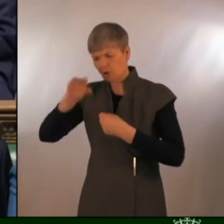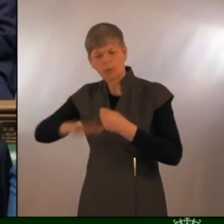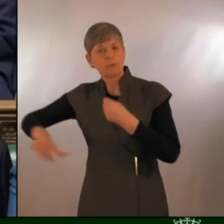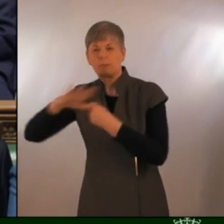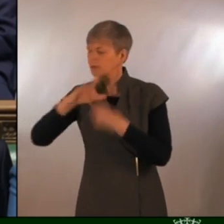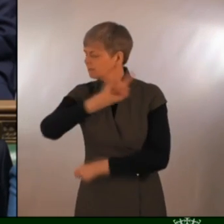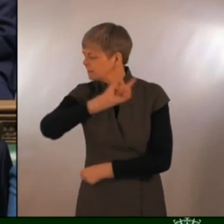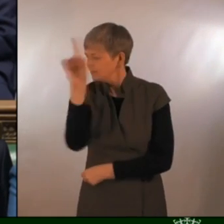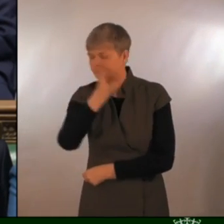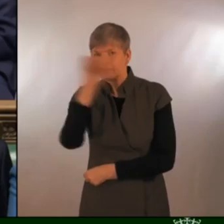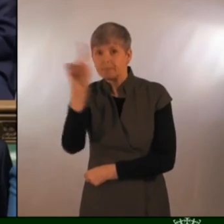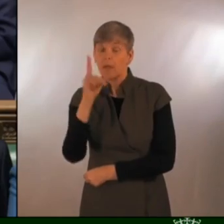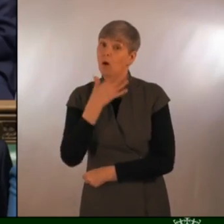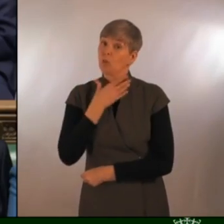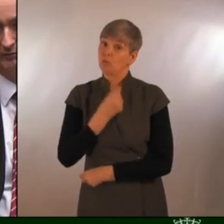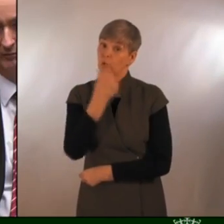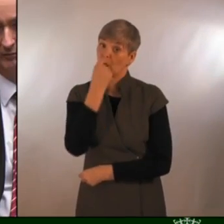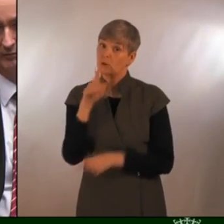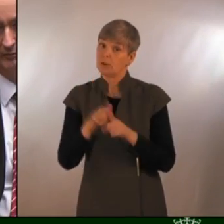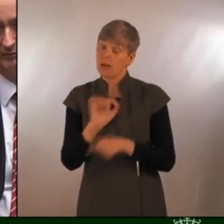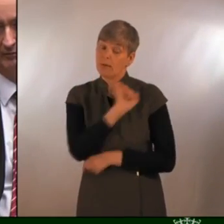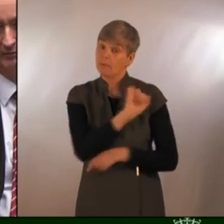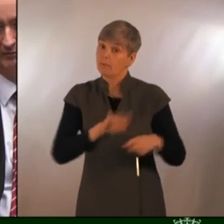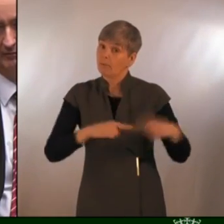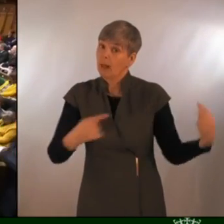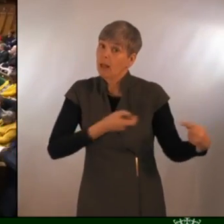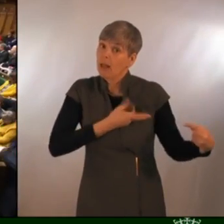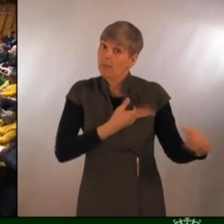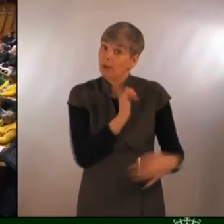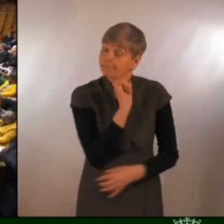Party, and I wish I could say the same of her own party.